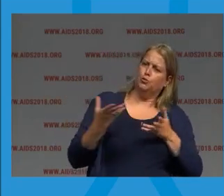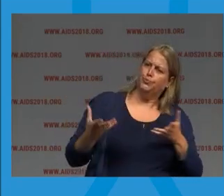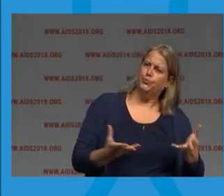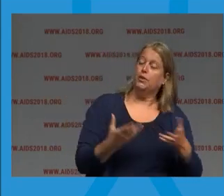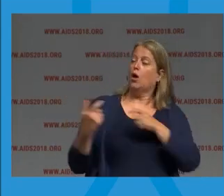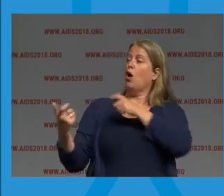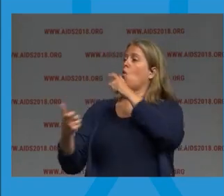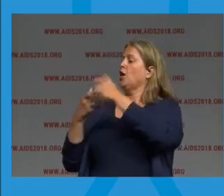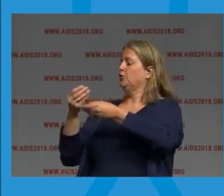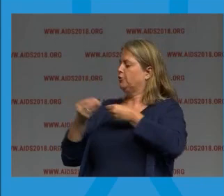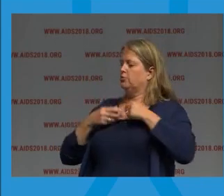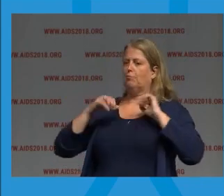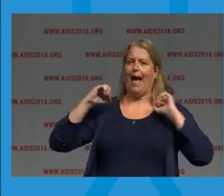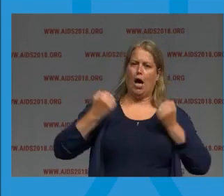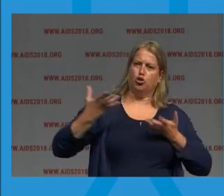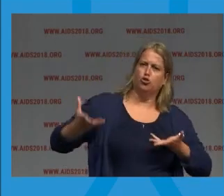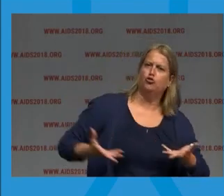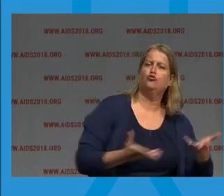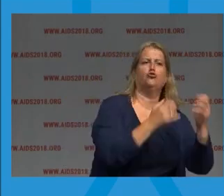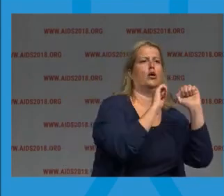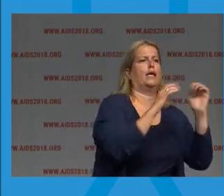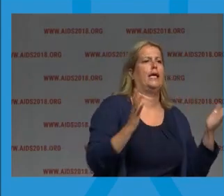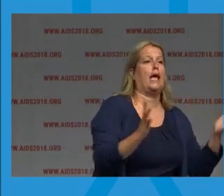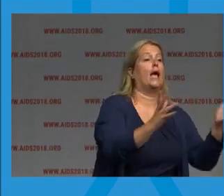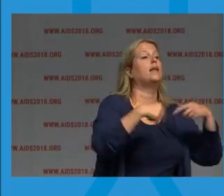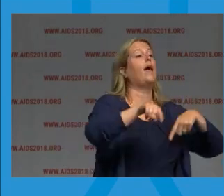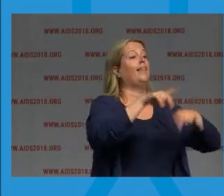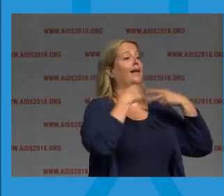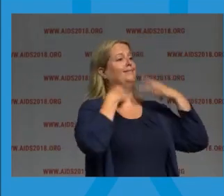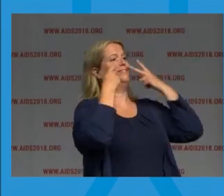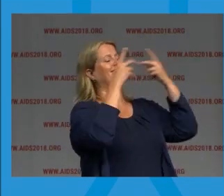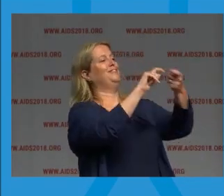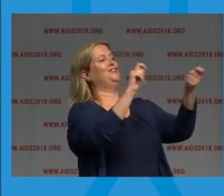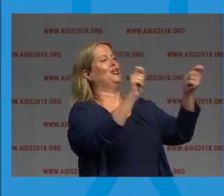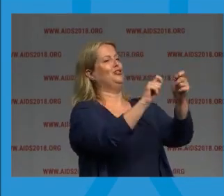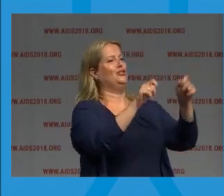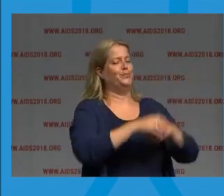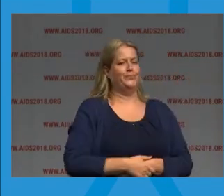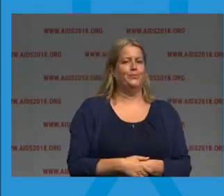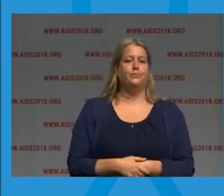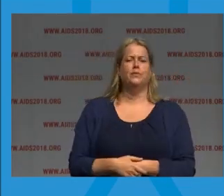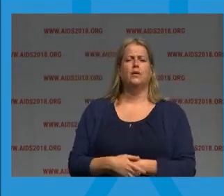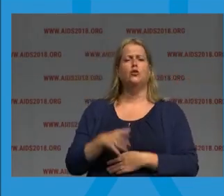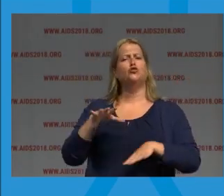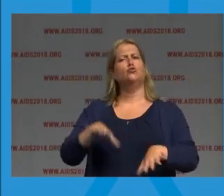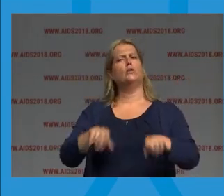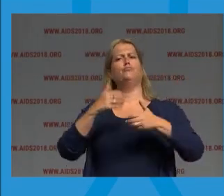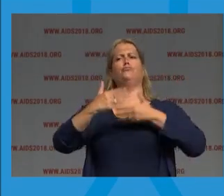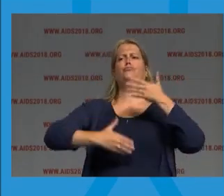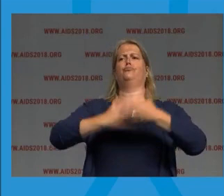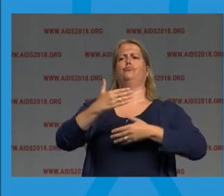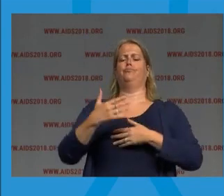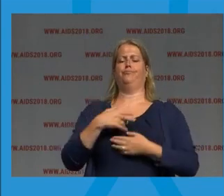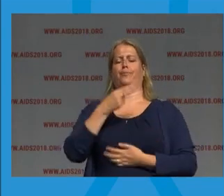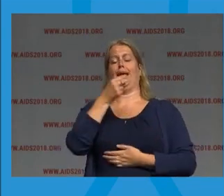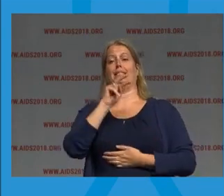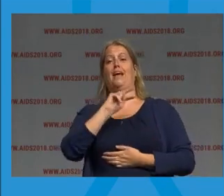into action and for us to be able to see change. So let me start talking by what do we mean when we talk about